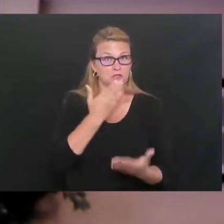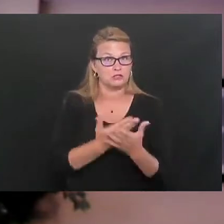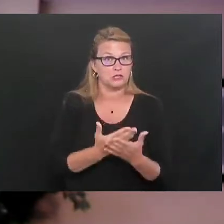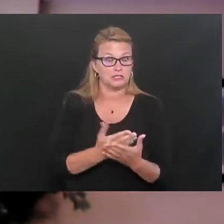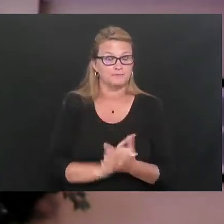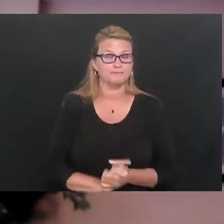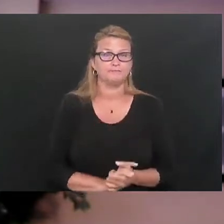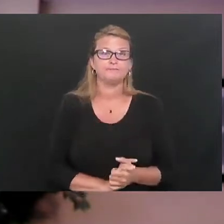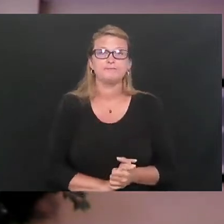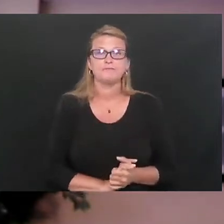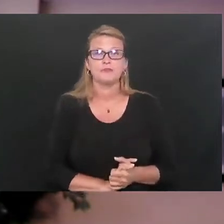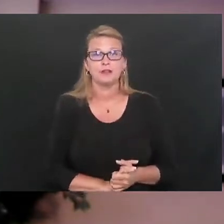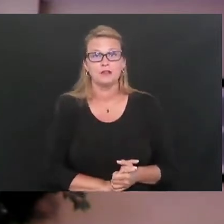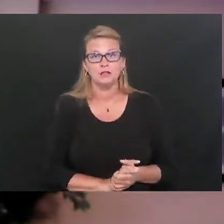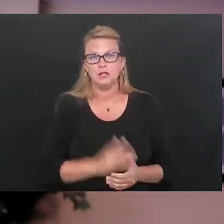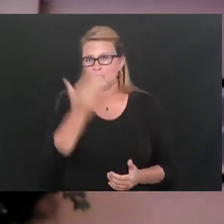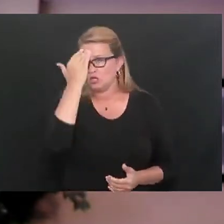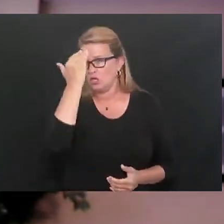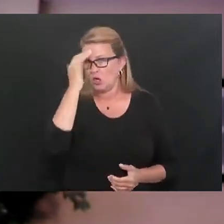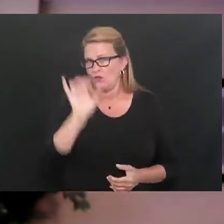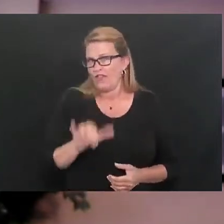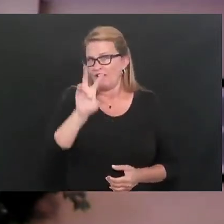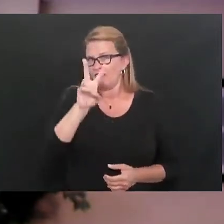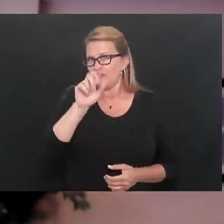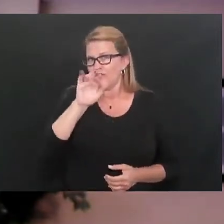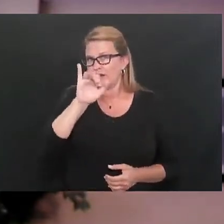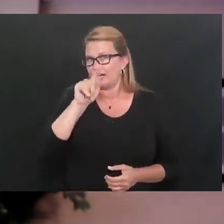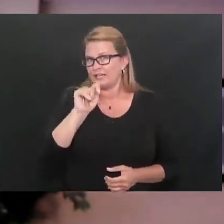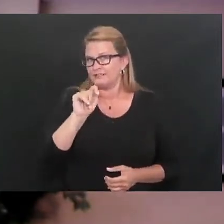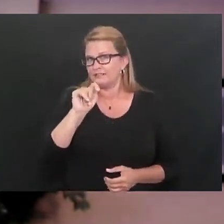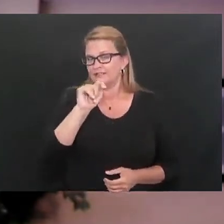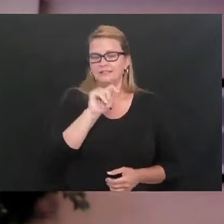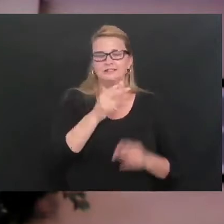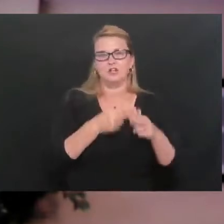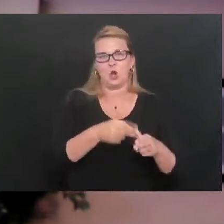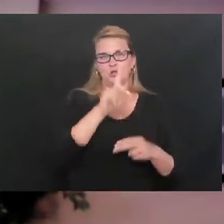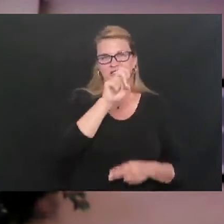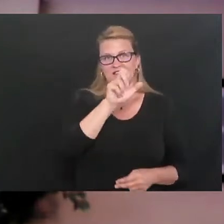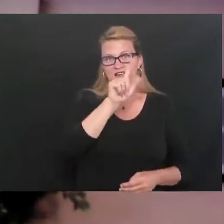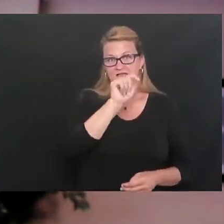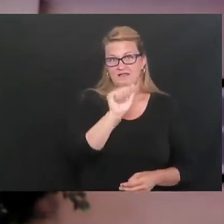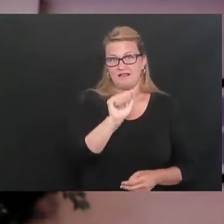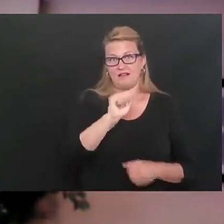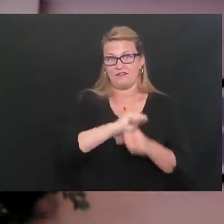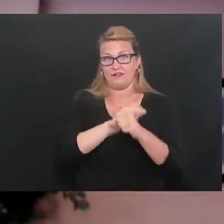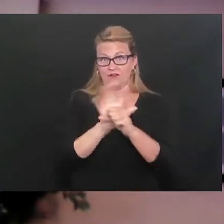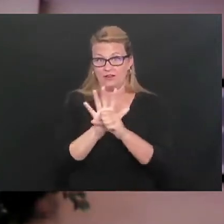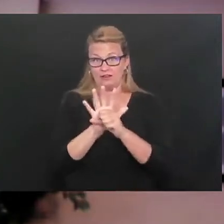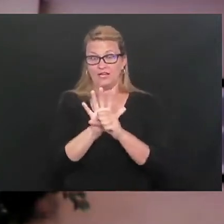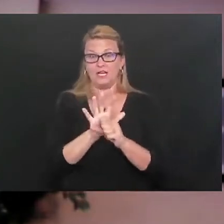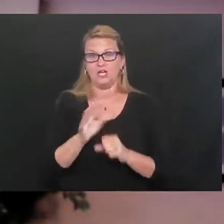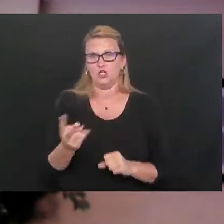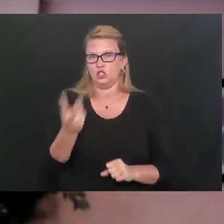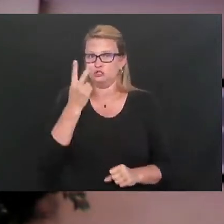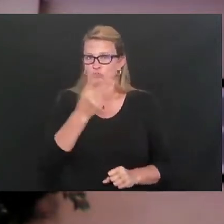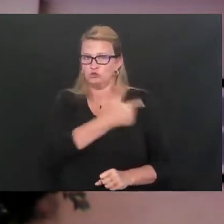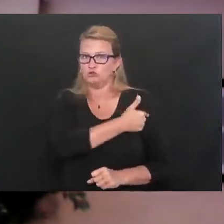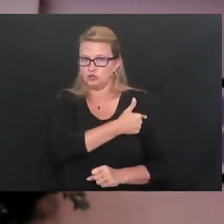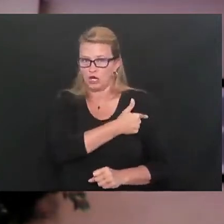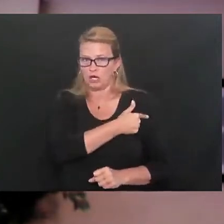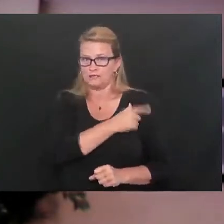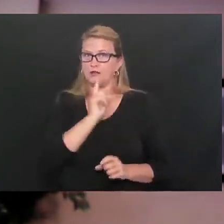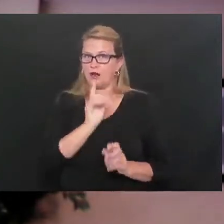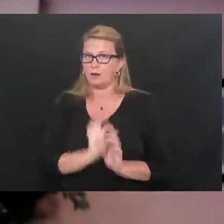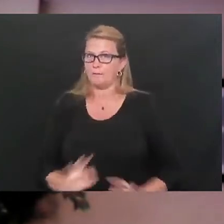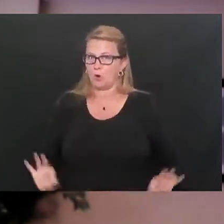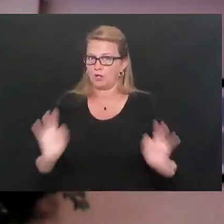know that for the variant that is coming, the Delta variant, then 2 doses are really important to get. So